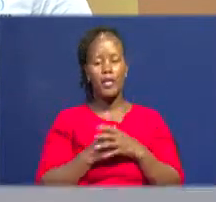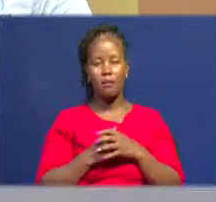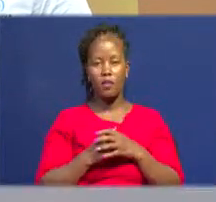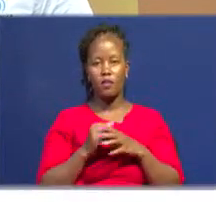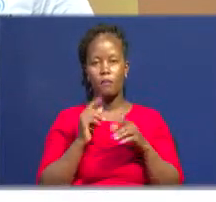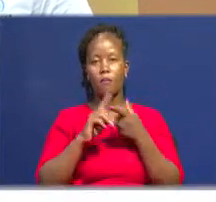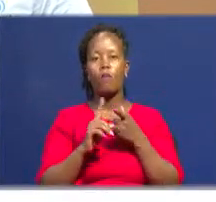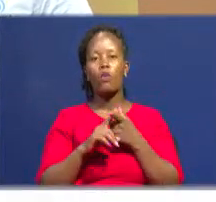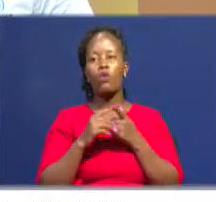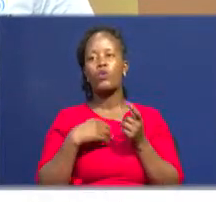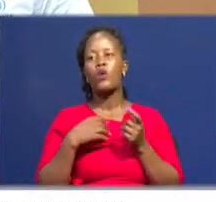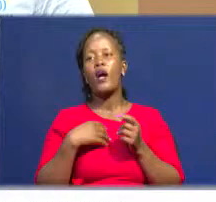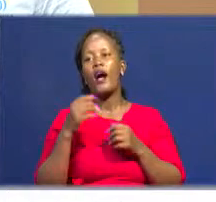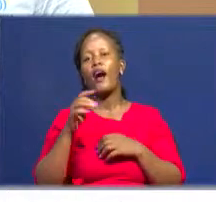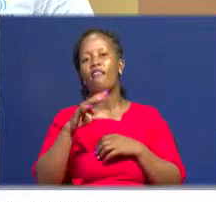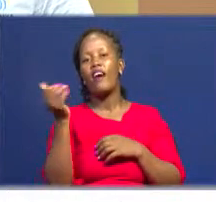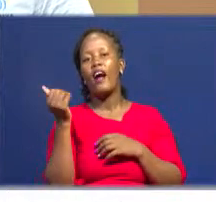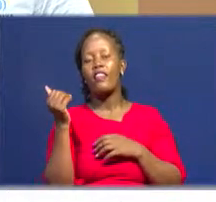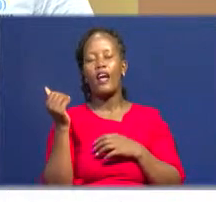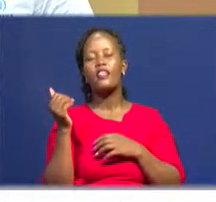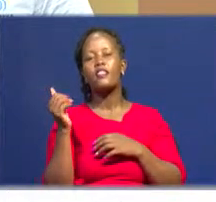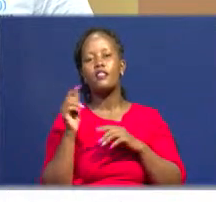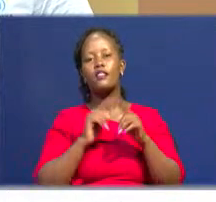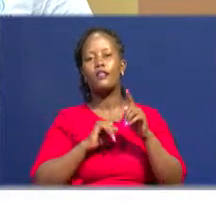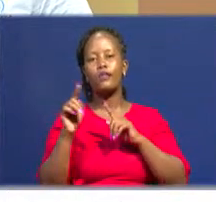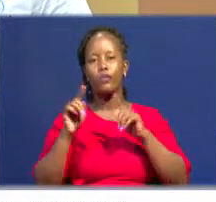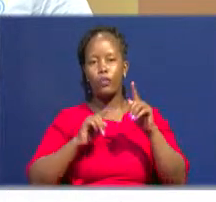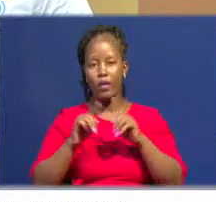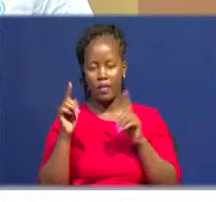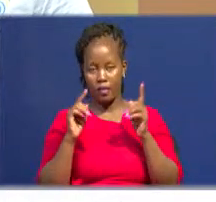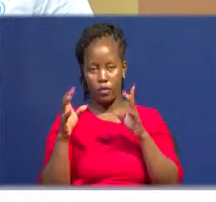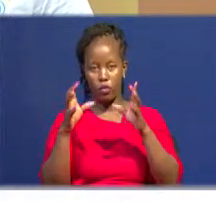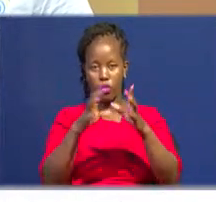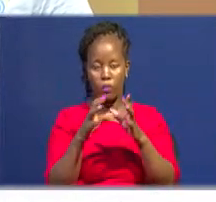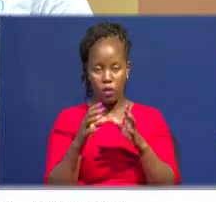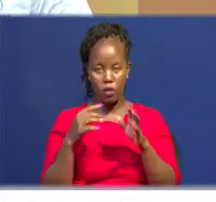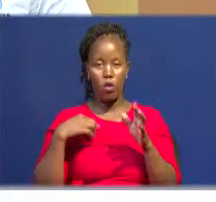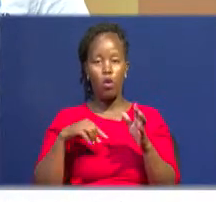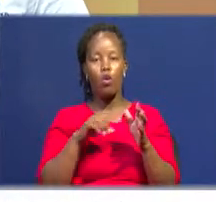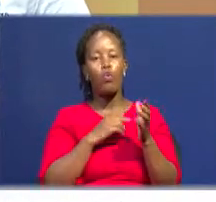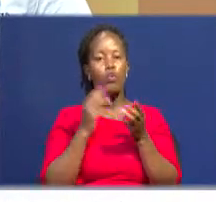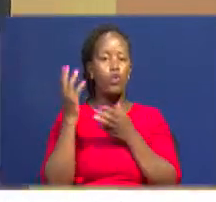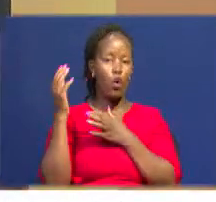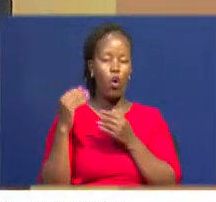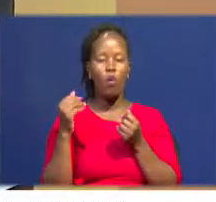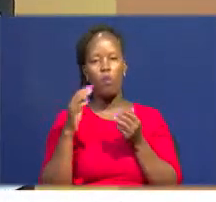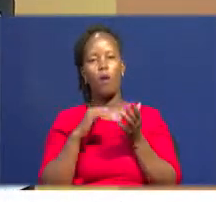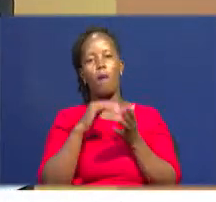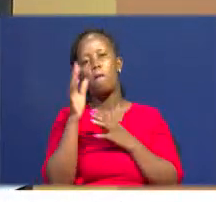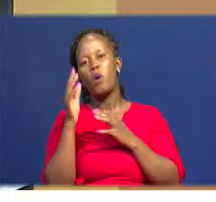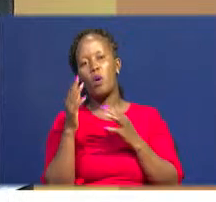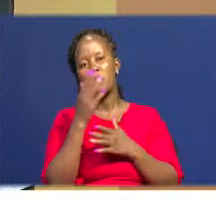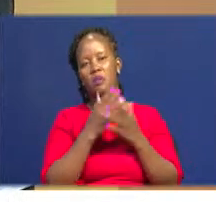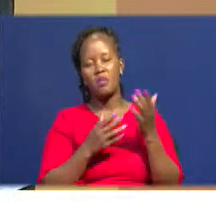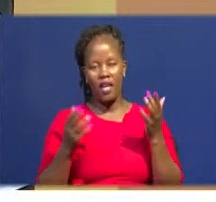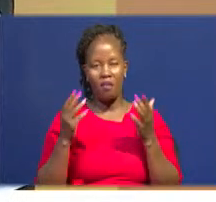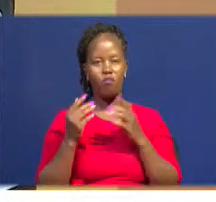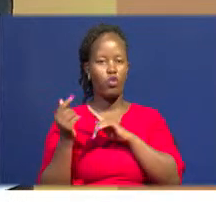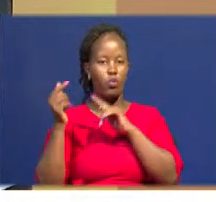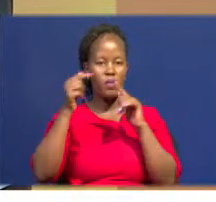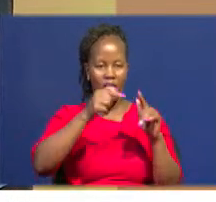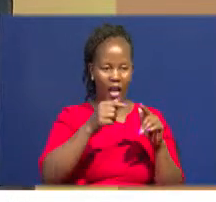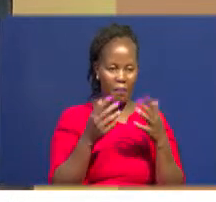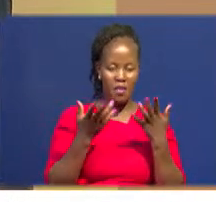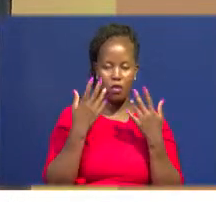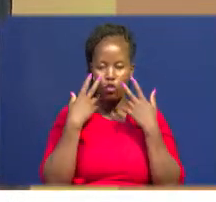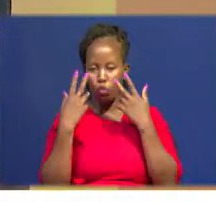very touristic town, and we can't wait to see everybody go down there. So some will be coming up towards the rally, some